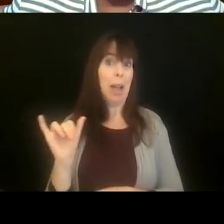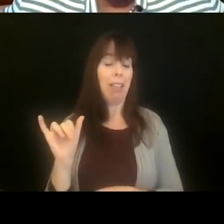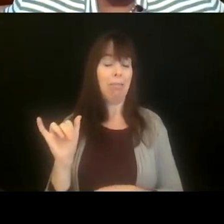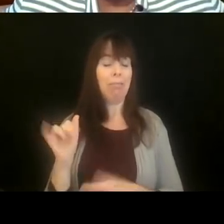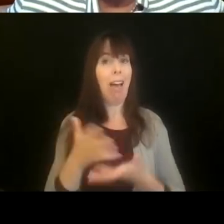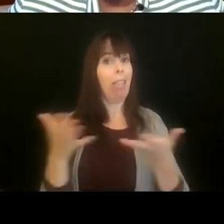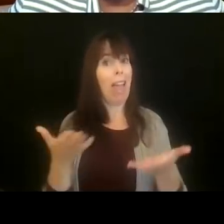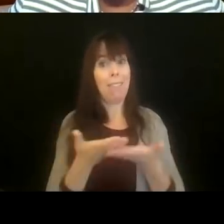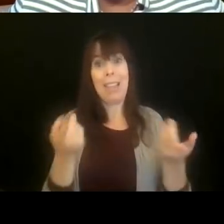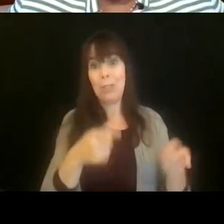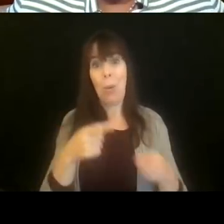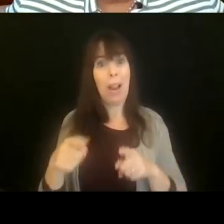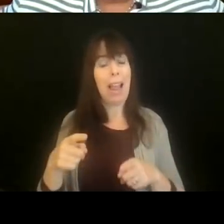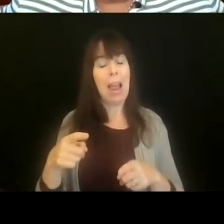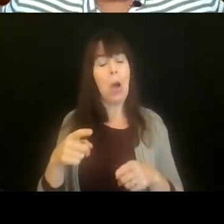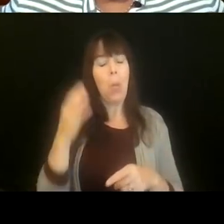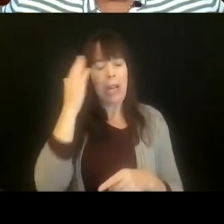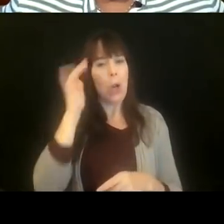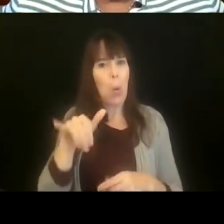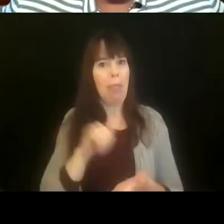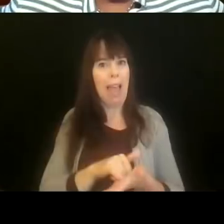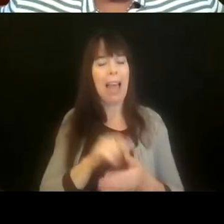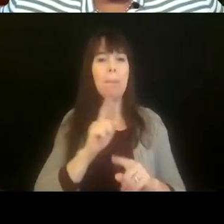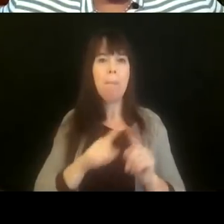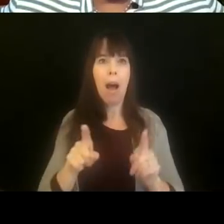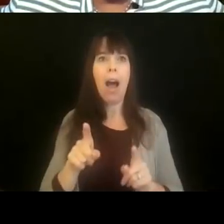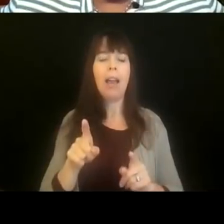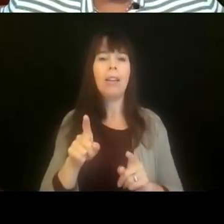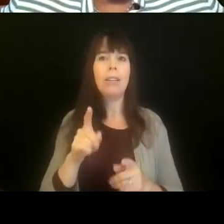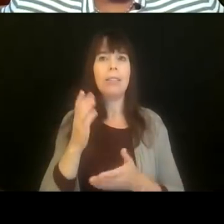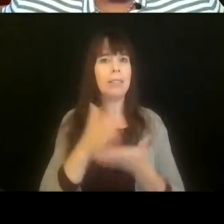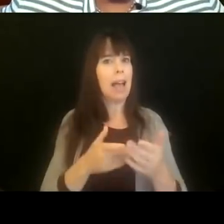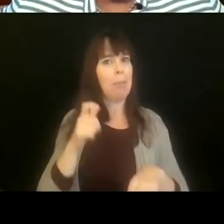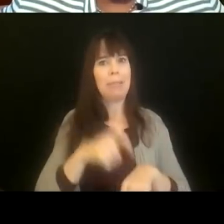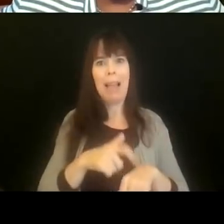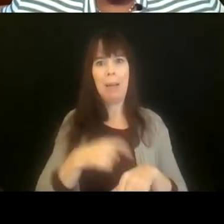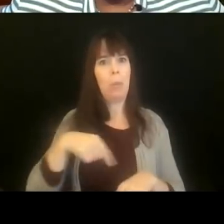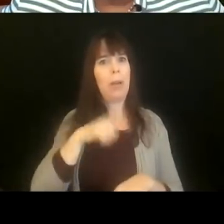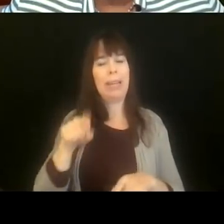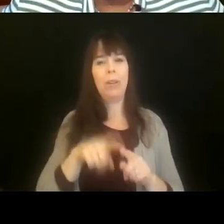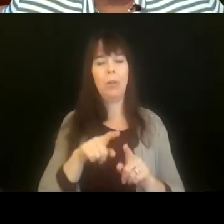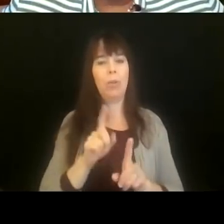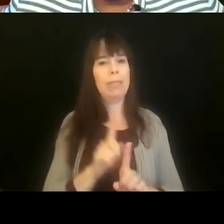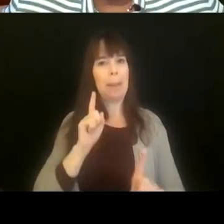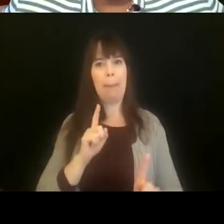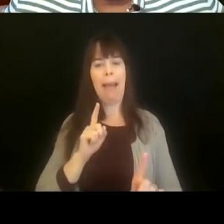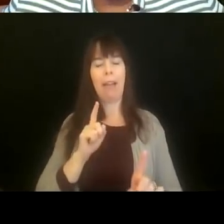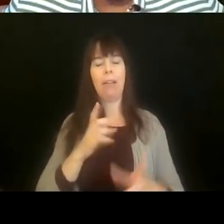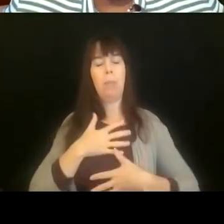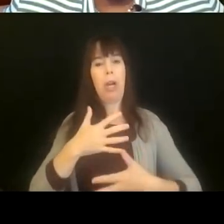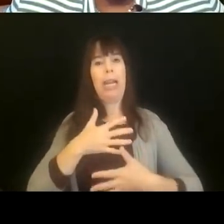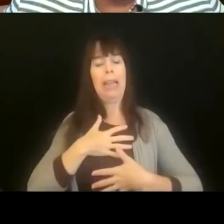lot going on and we're not denying that, but there is a point in time where we just need to step back and breathe. And so we